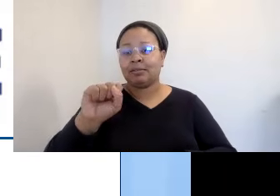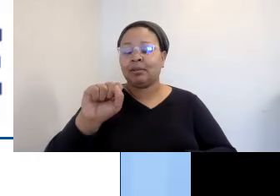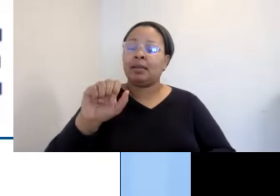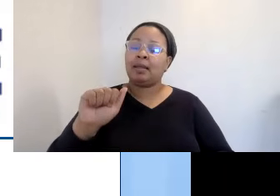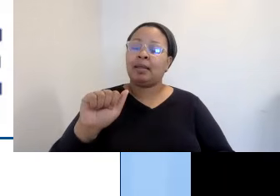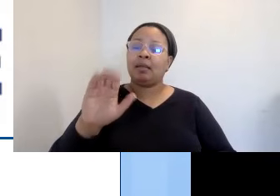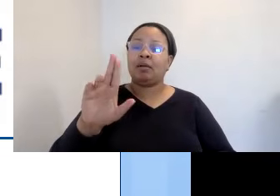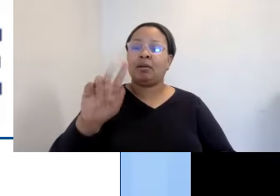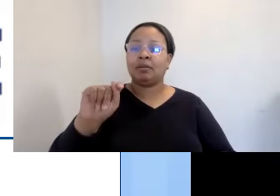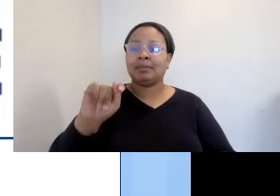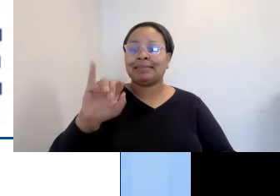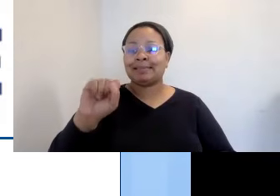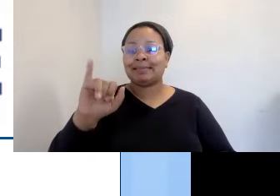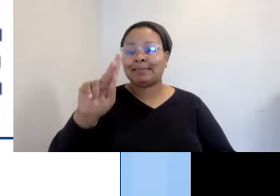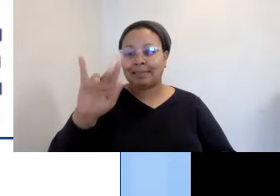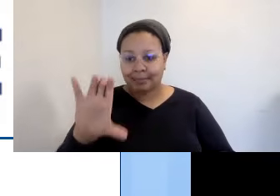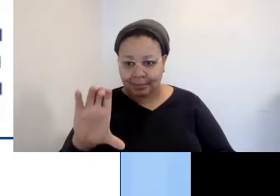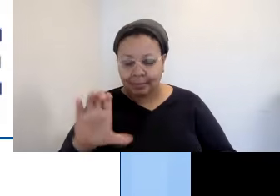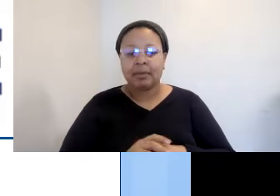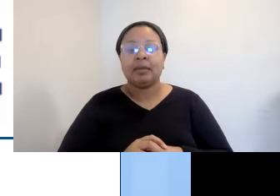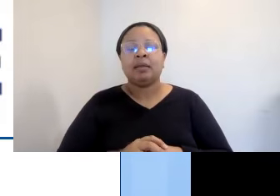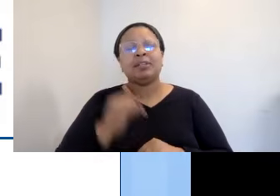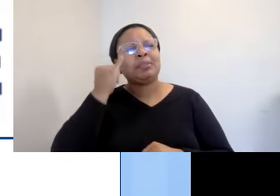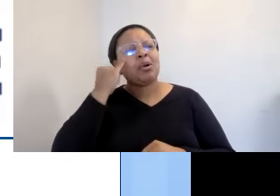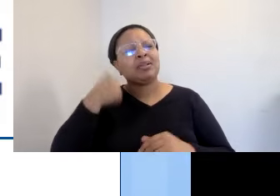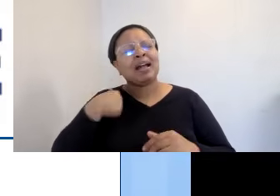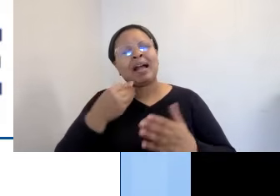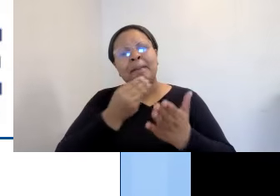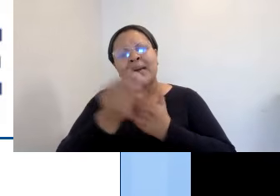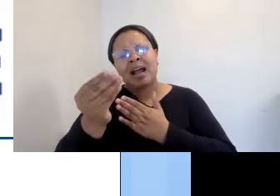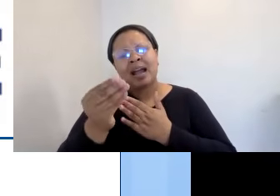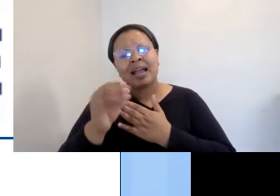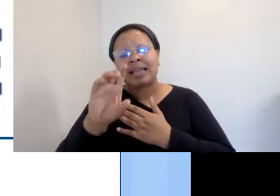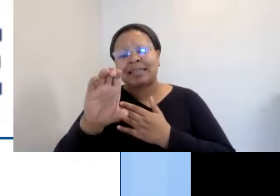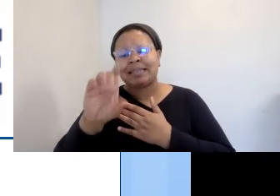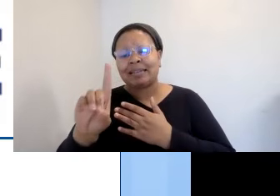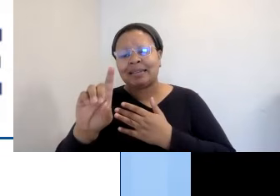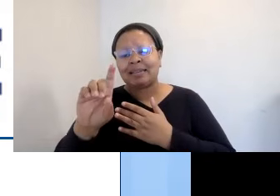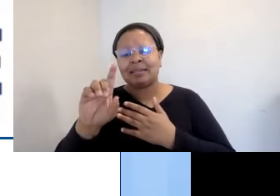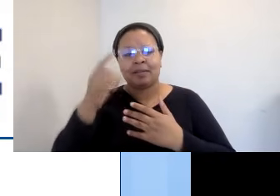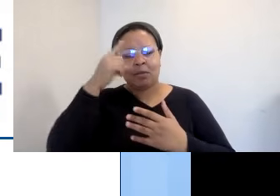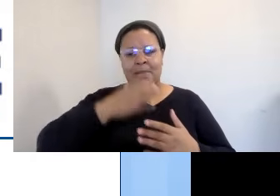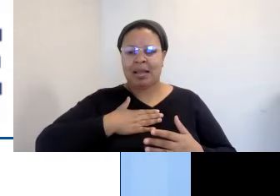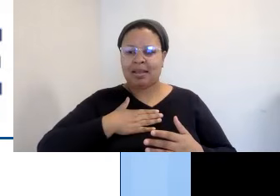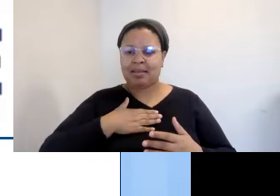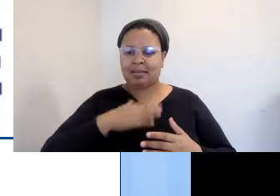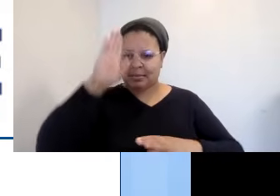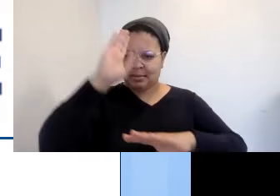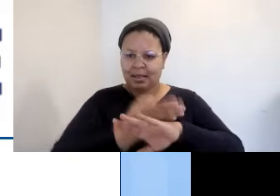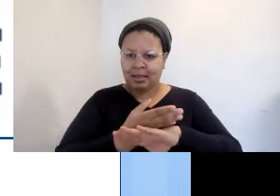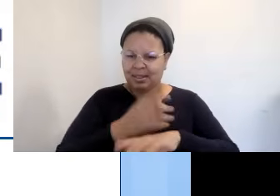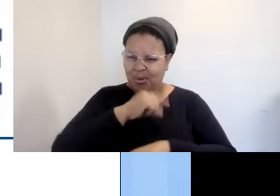what if I bought some CDs for my son? Would that be considered a qualified disability expenses?" I was